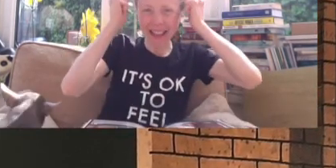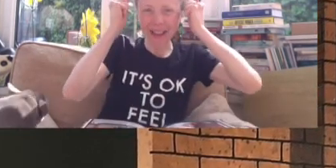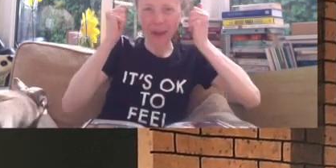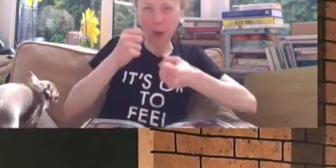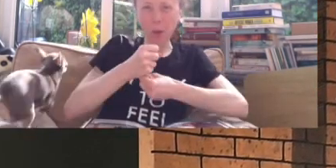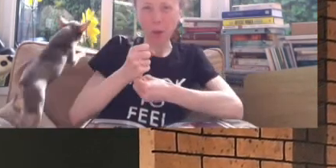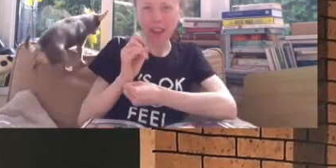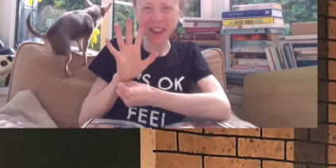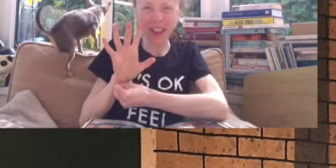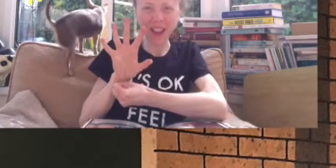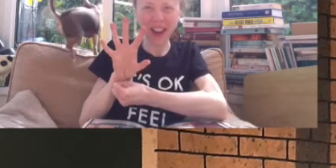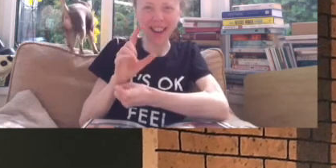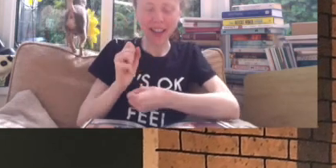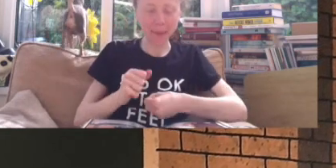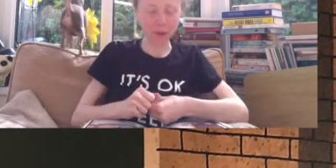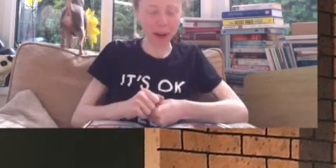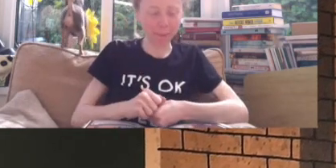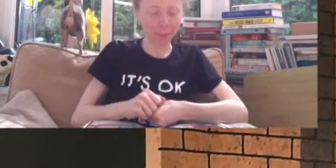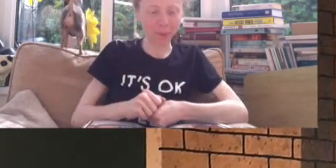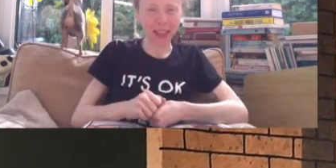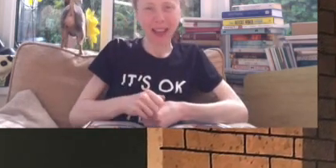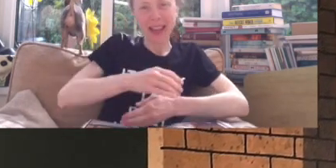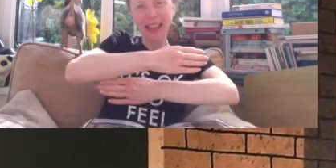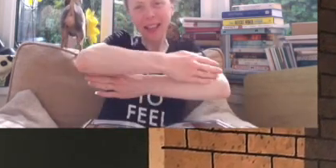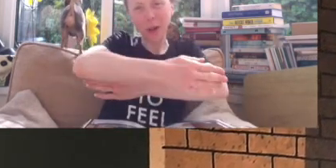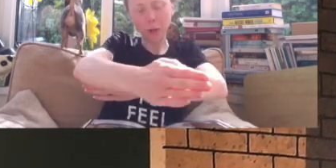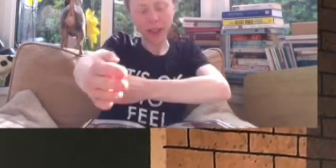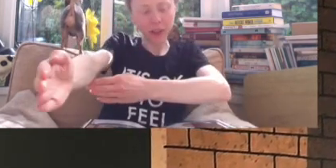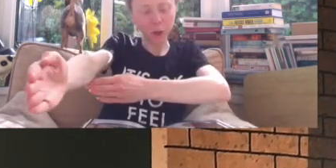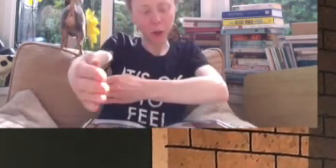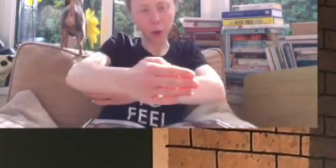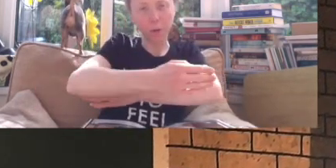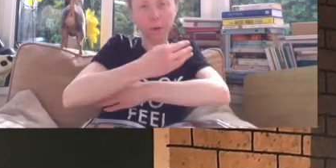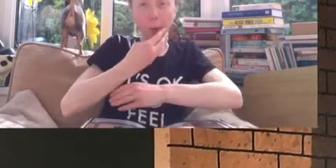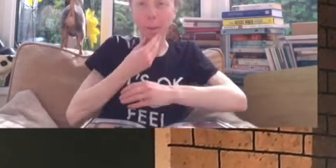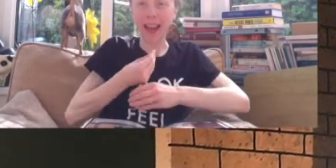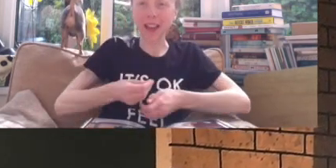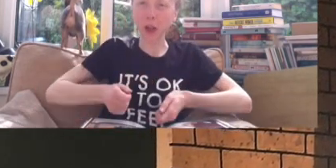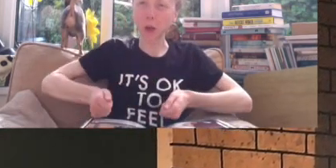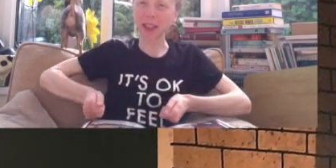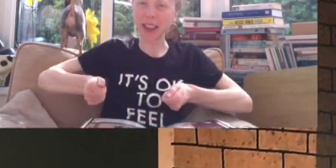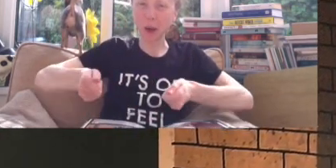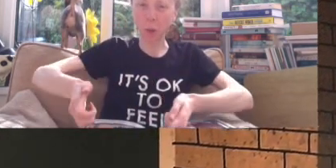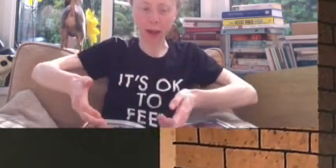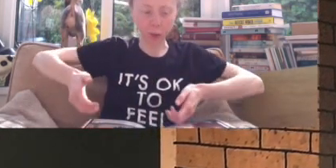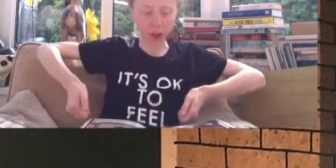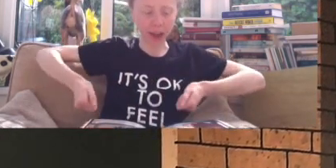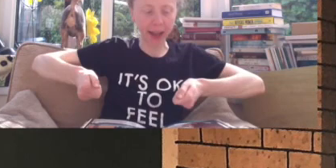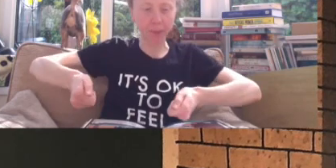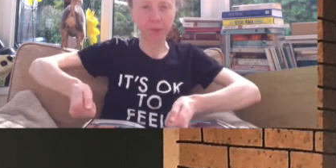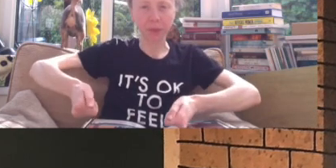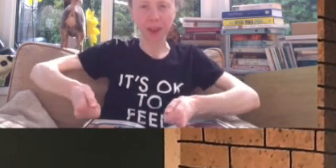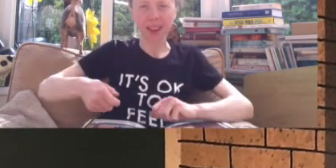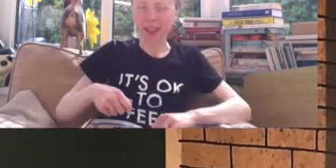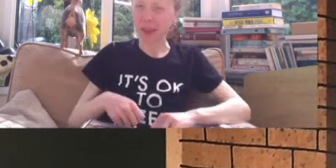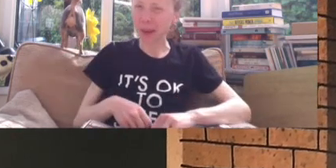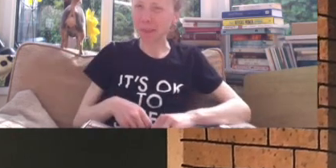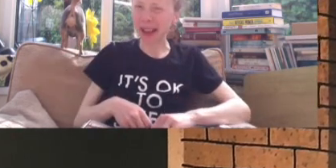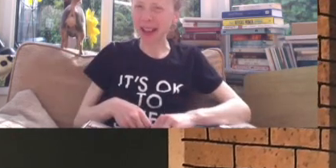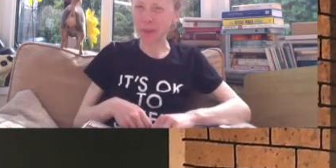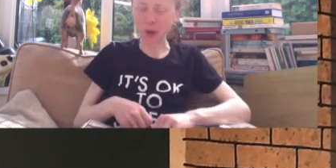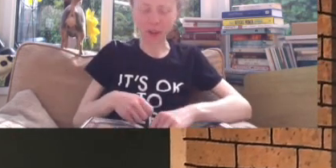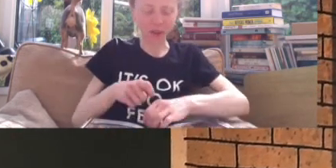a hat with a shiny brim. He's holding the door for a man using a wheelchair.